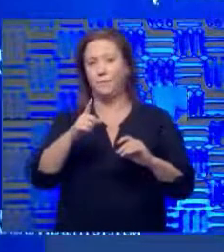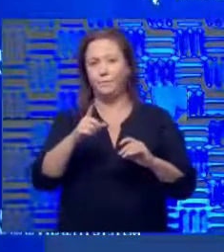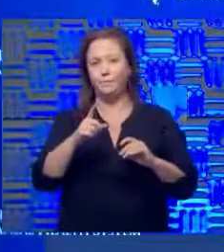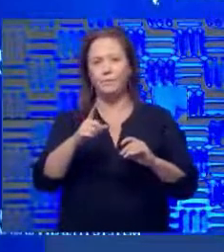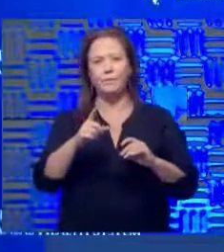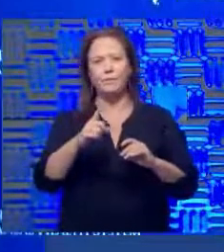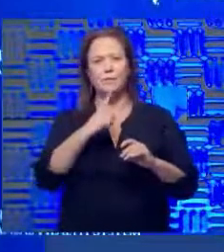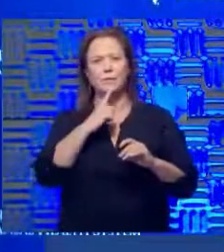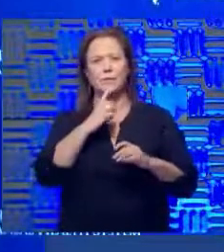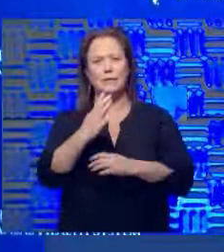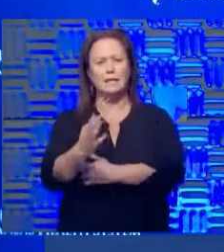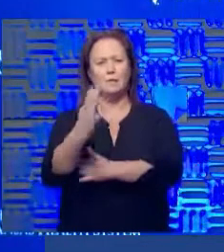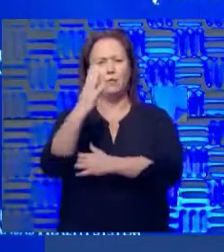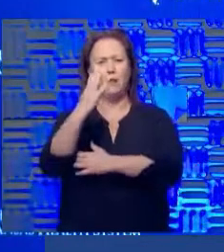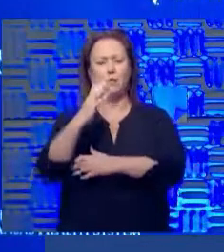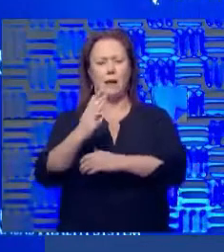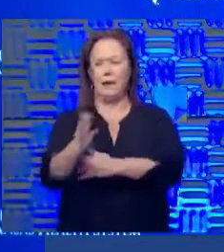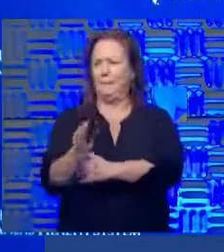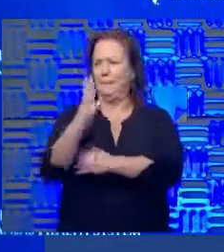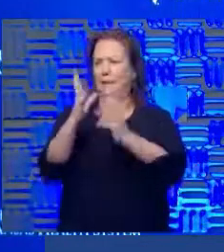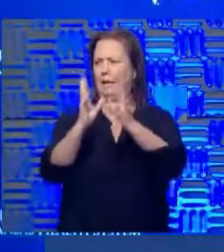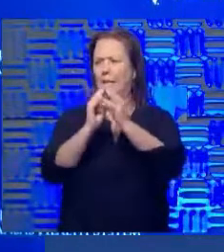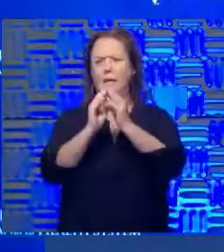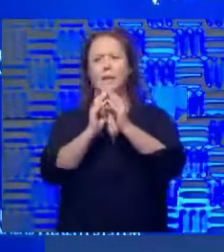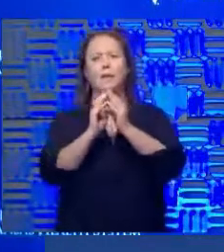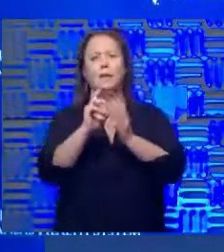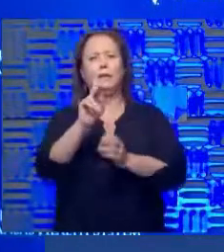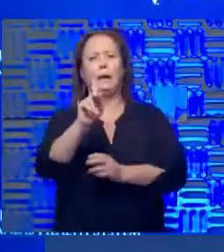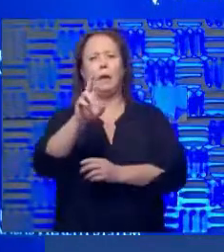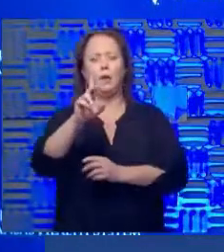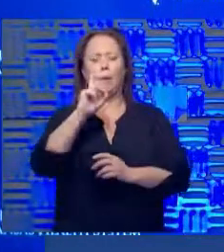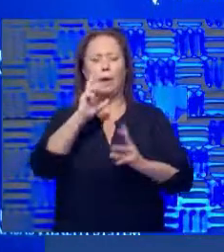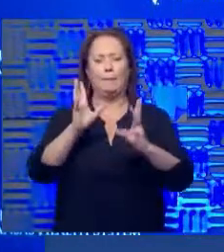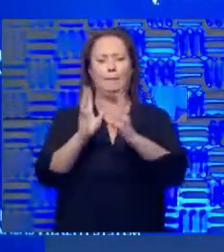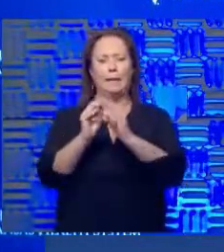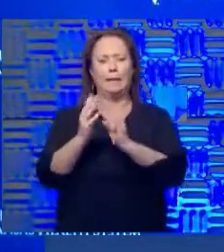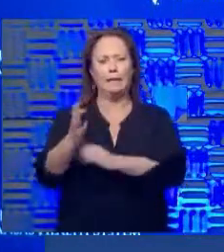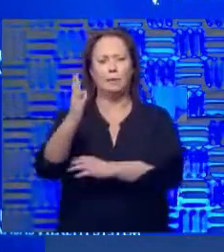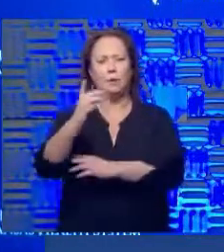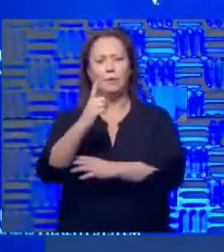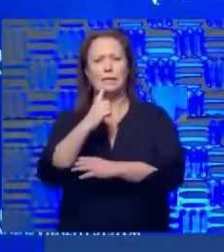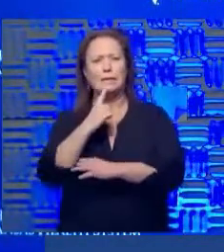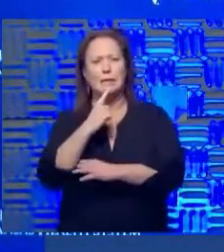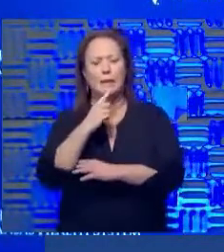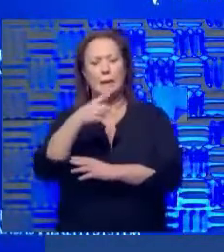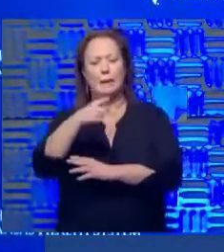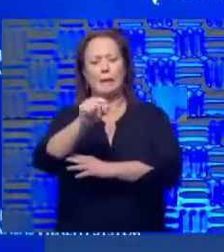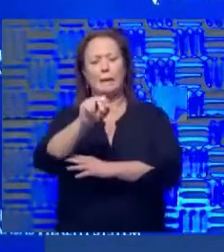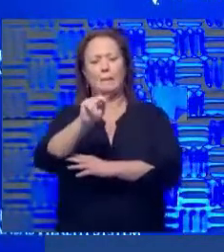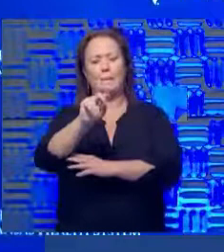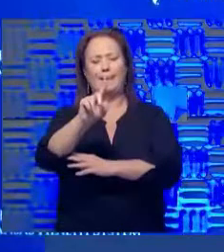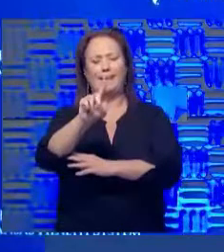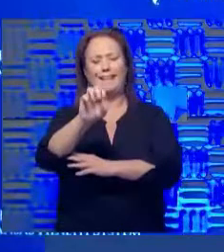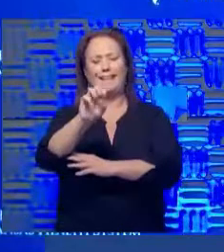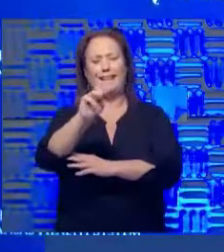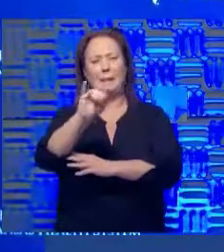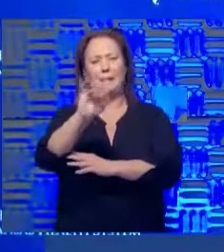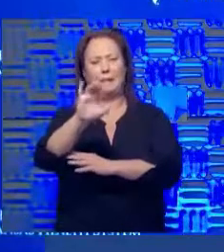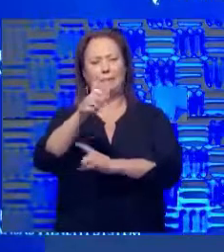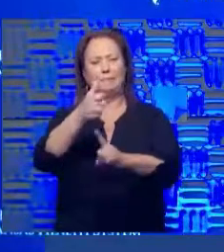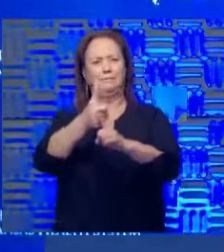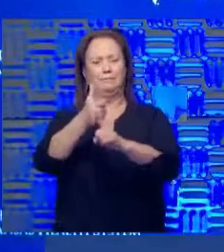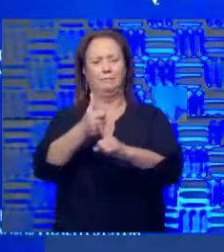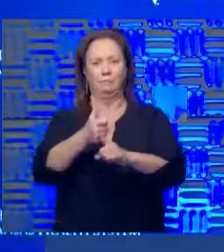were saying this morning, I had an early morning meeting on the university side, and we said, pandemics are hard. They are